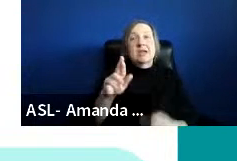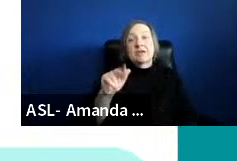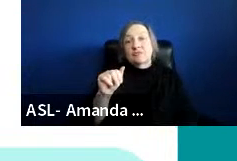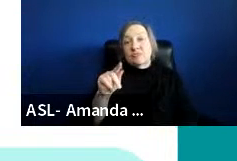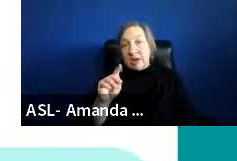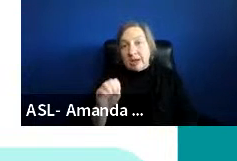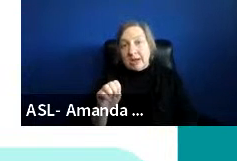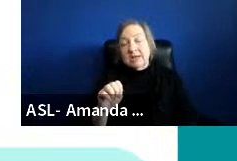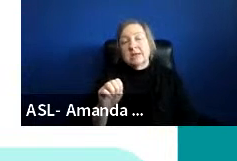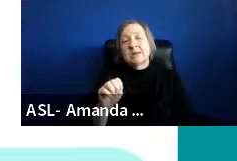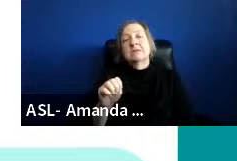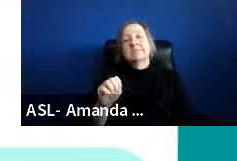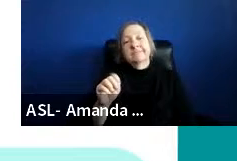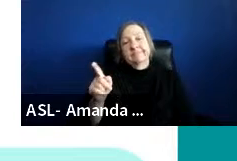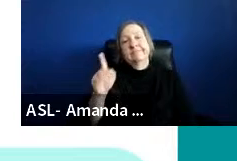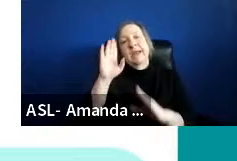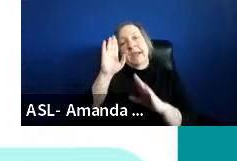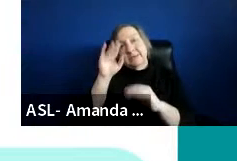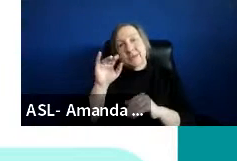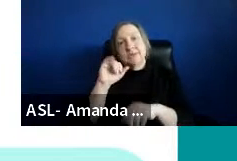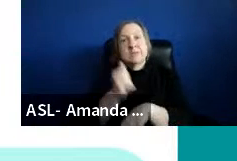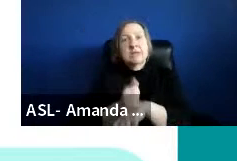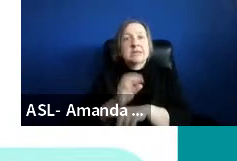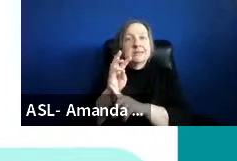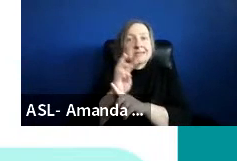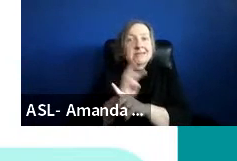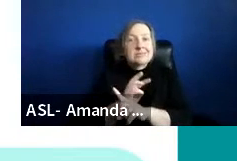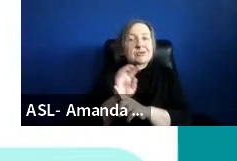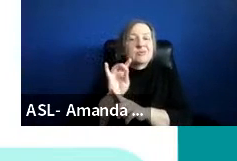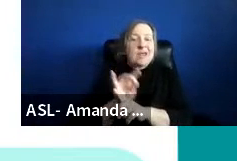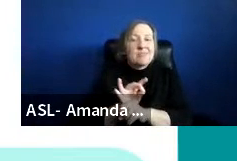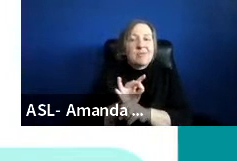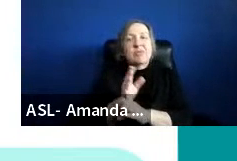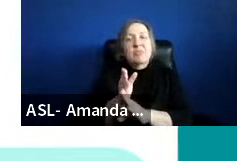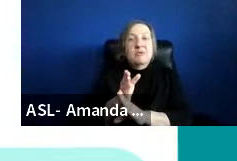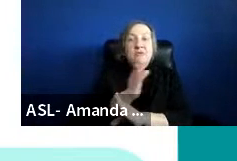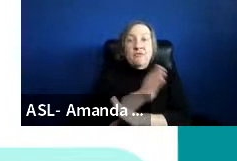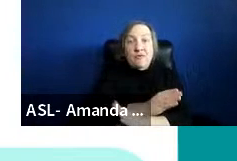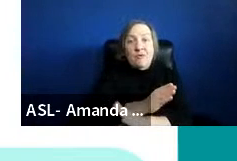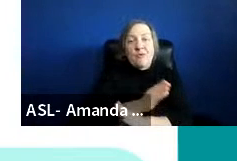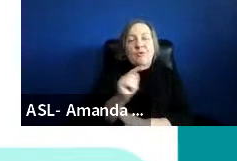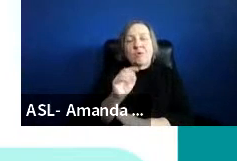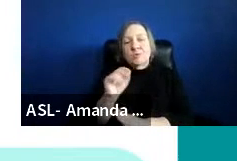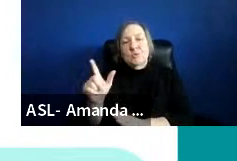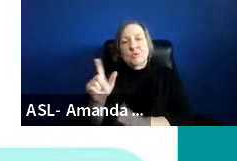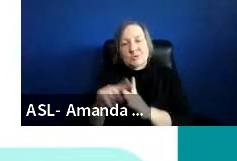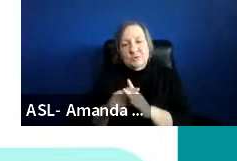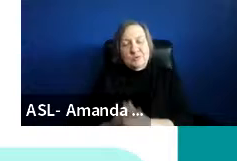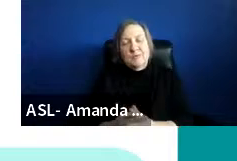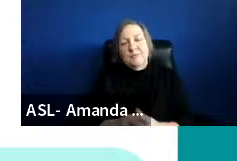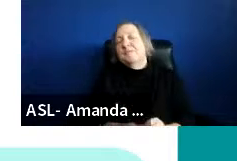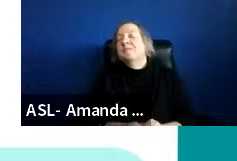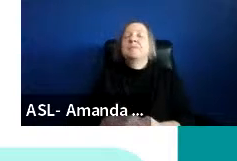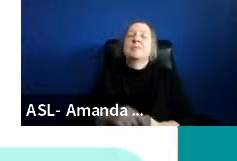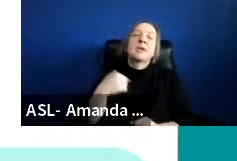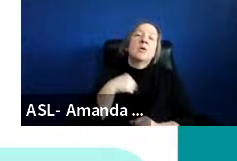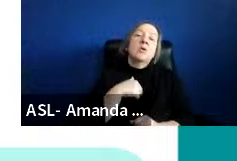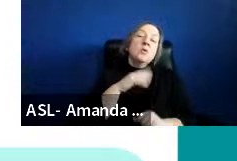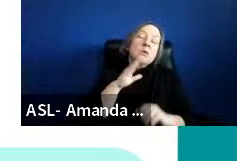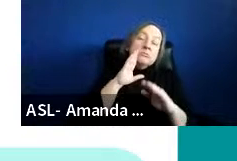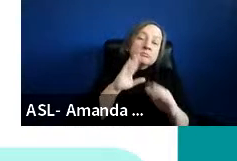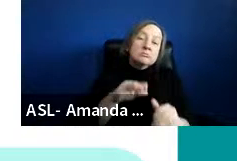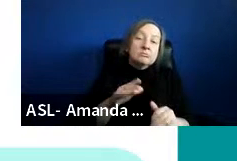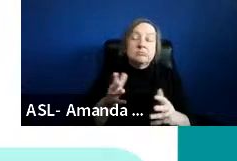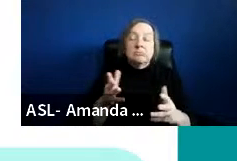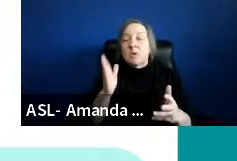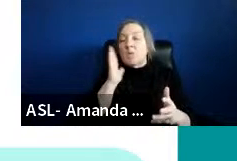really have that expectation of being set 6 to 8 months before tolling begins. We had been anticipating that we would